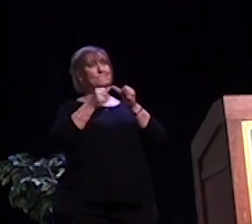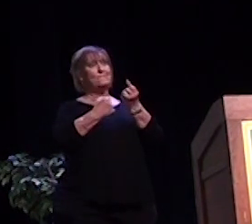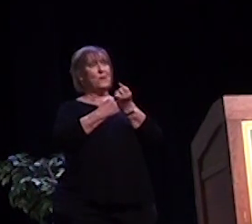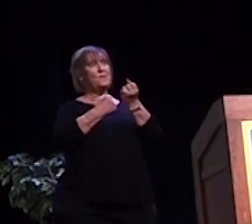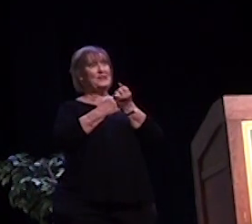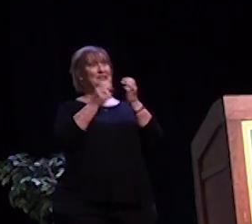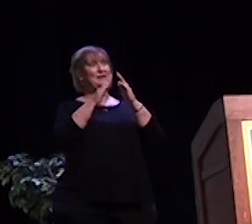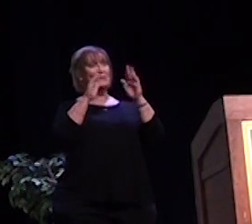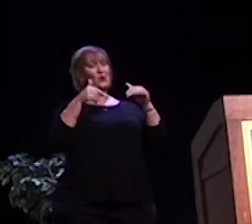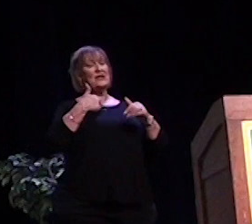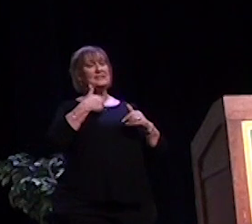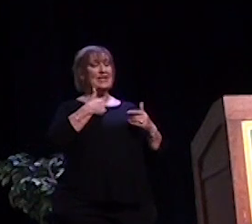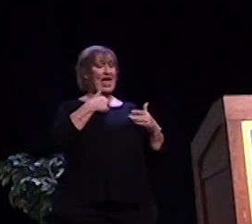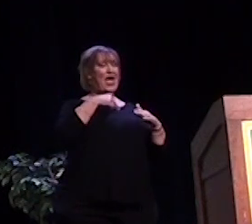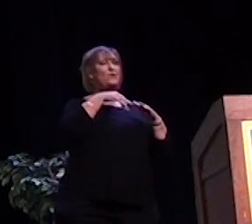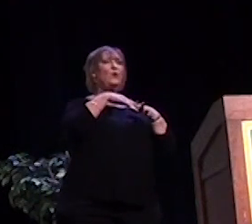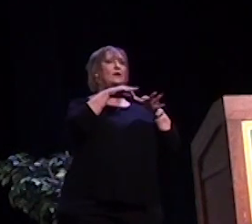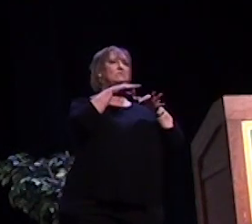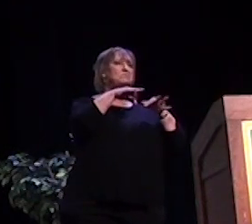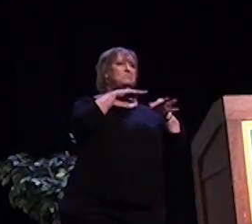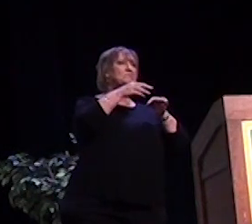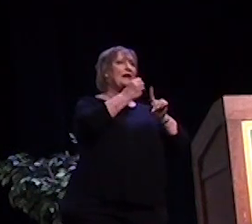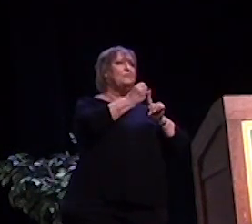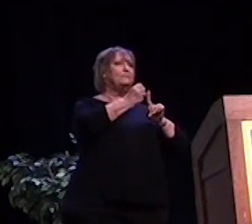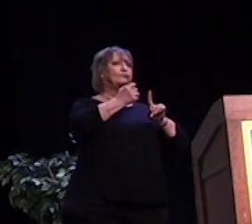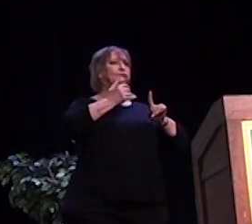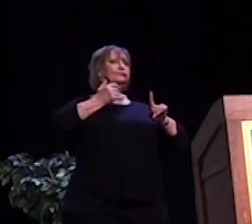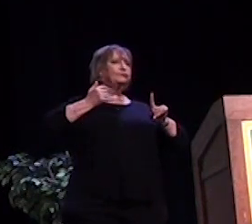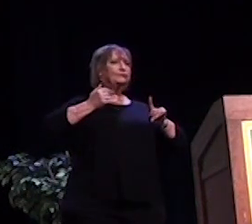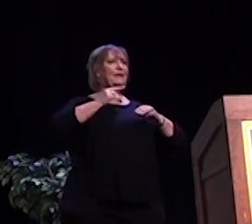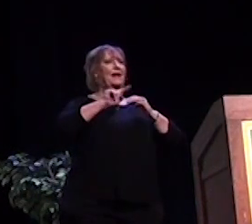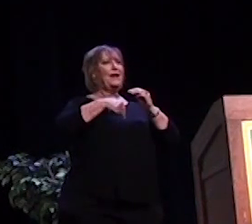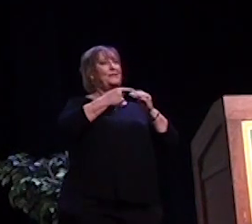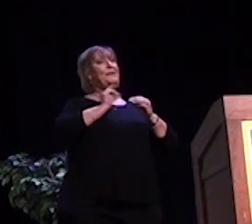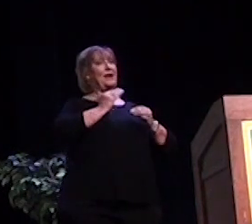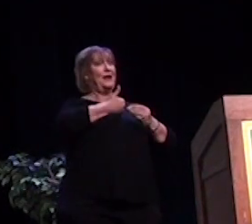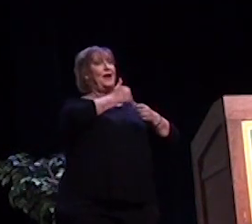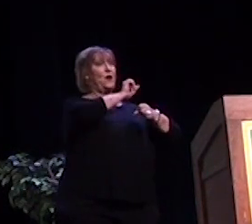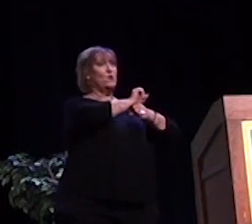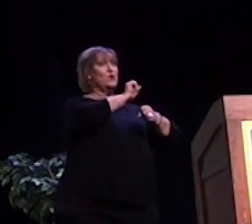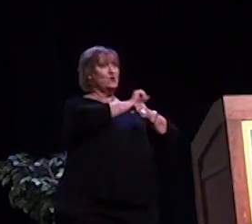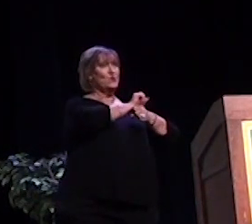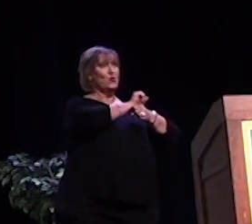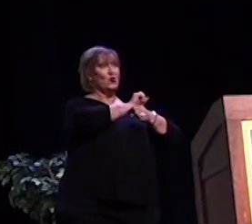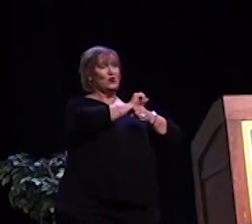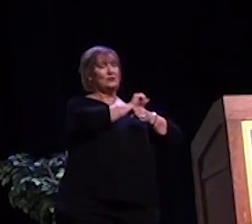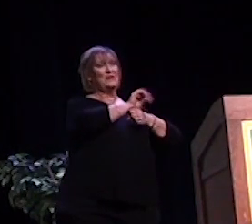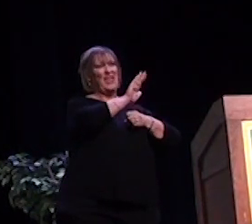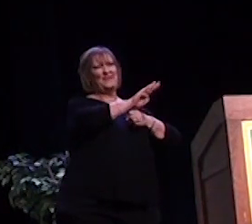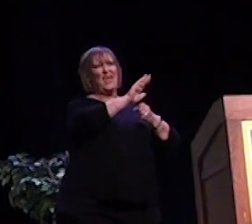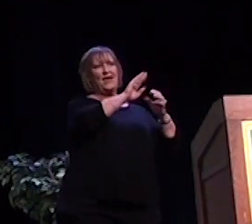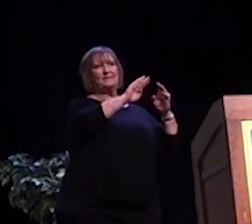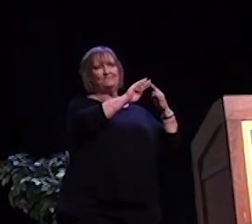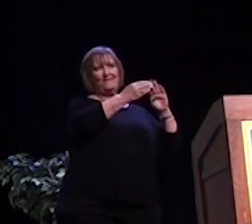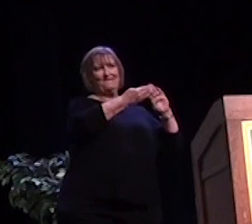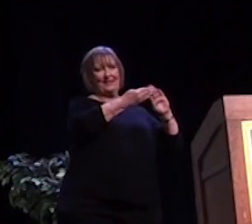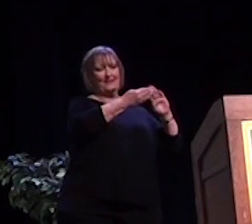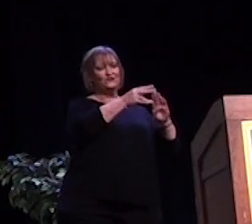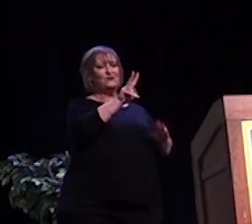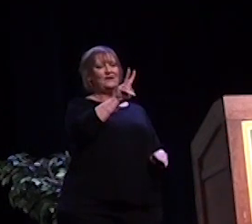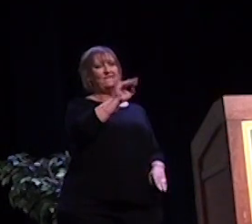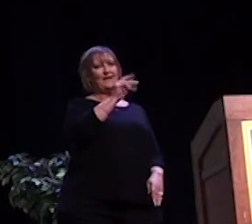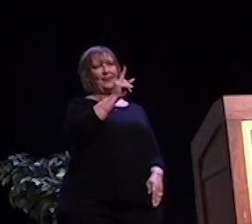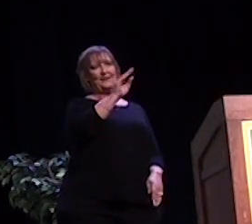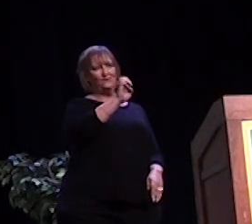will go and try to go into a little more detail about the work that we're doing at Town Twin Village. So the village